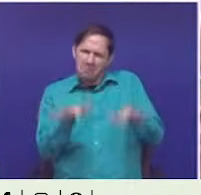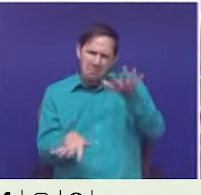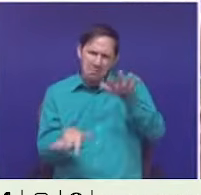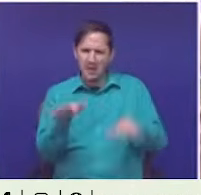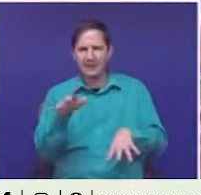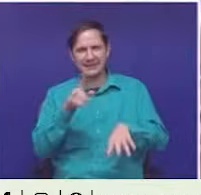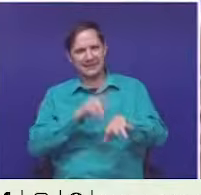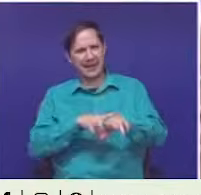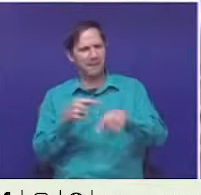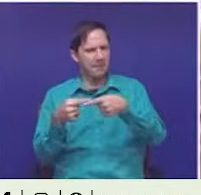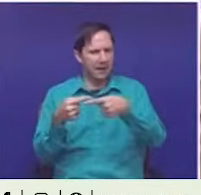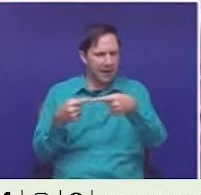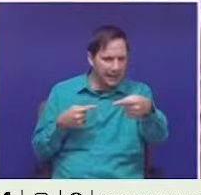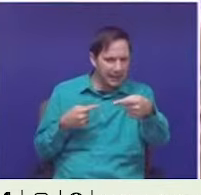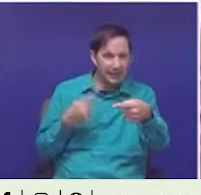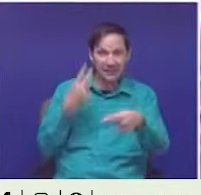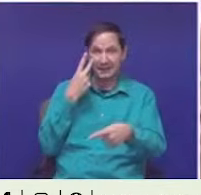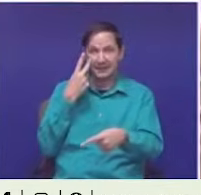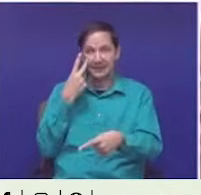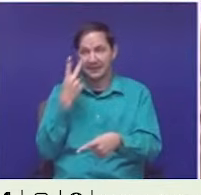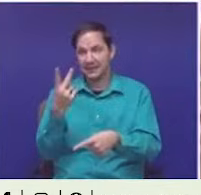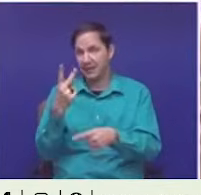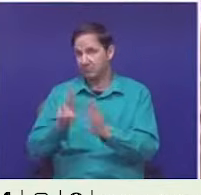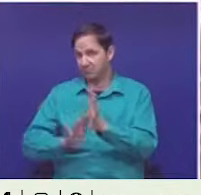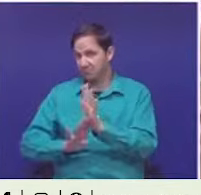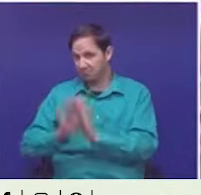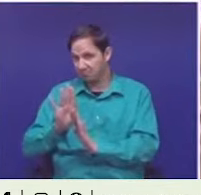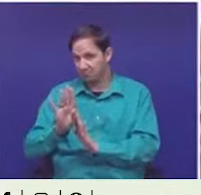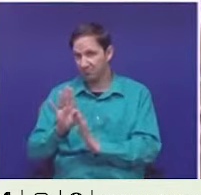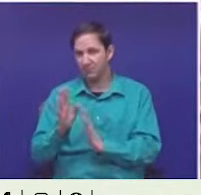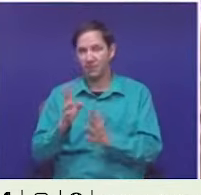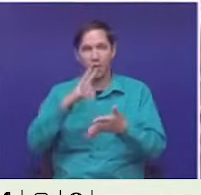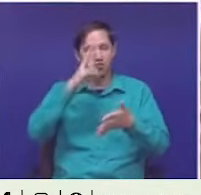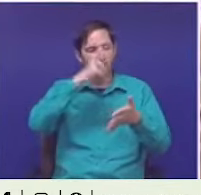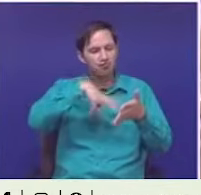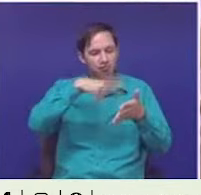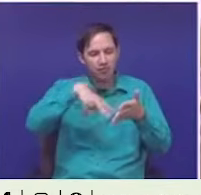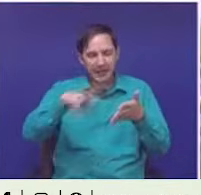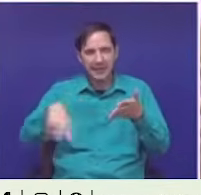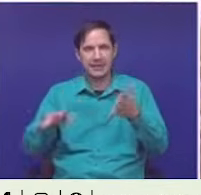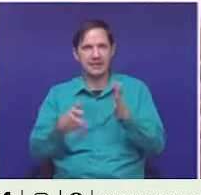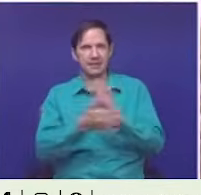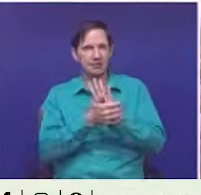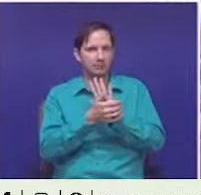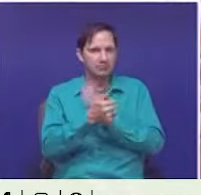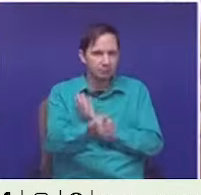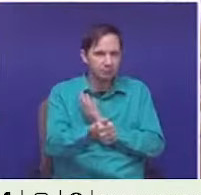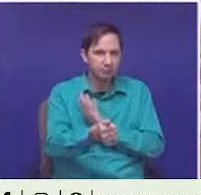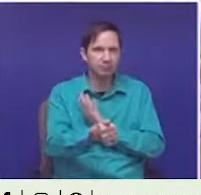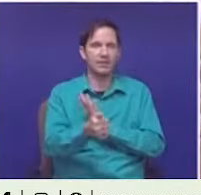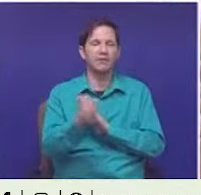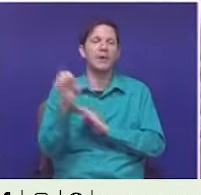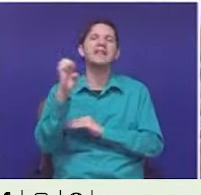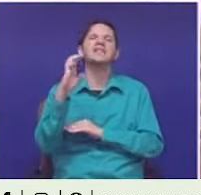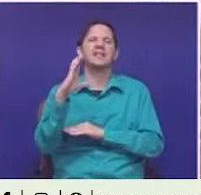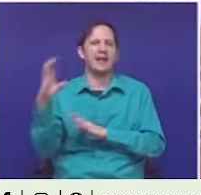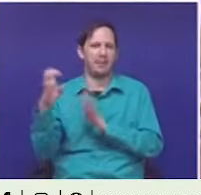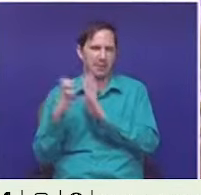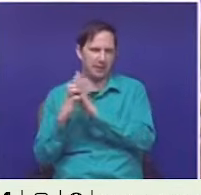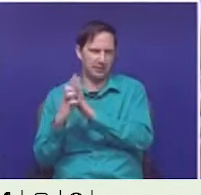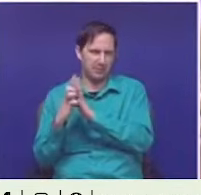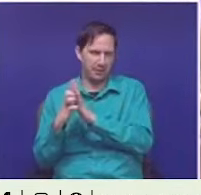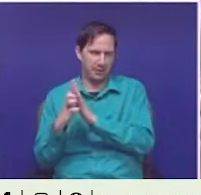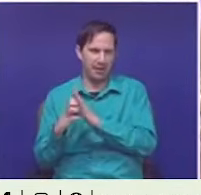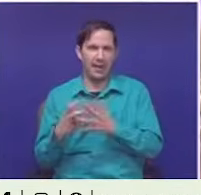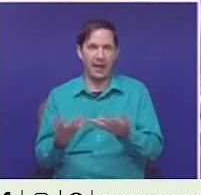we could see significant improvements in reading proficiency in the Eastern Cape, and whether